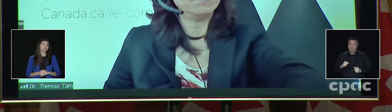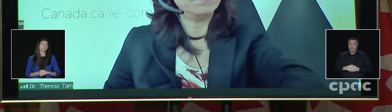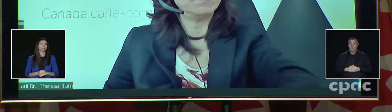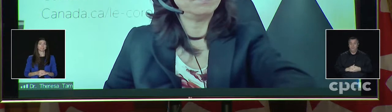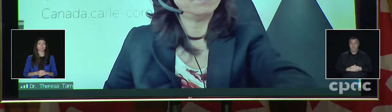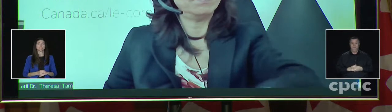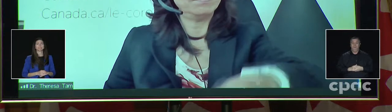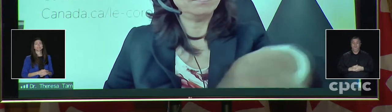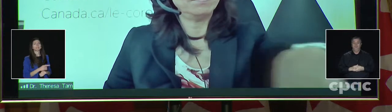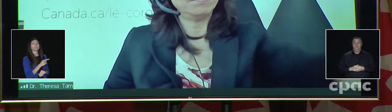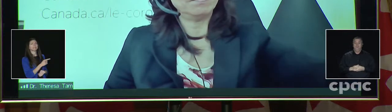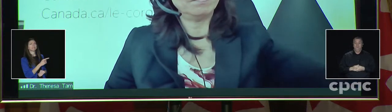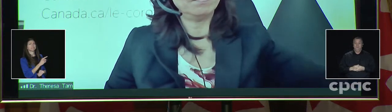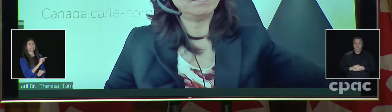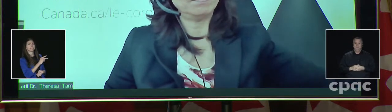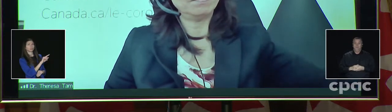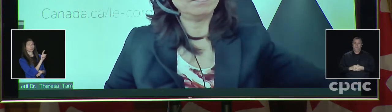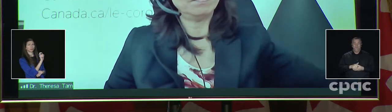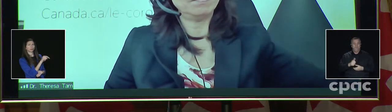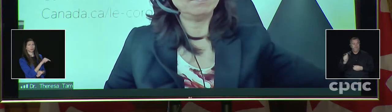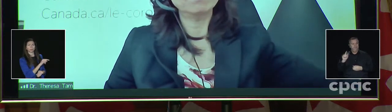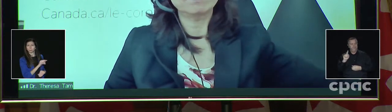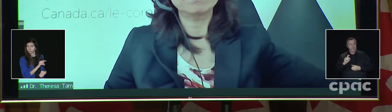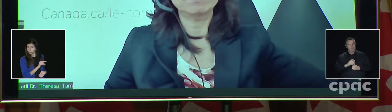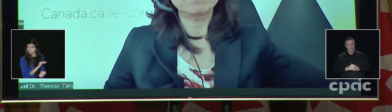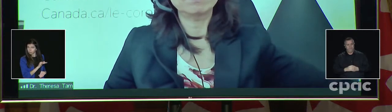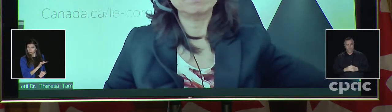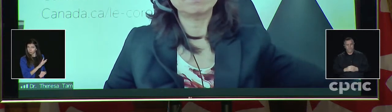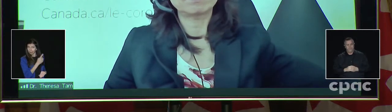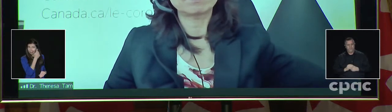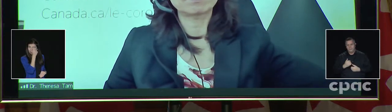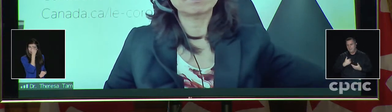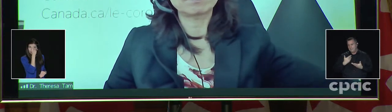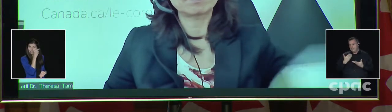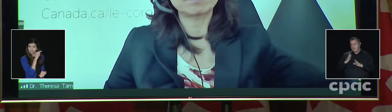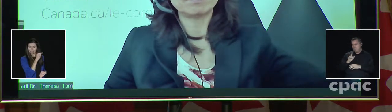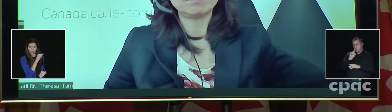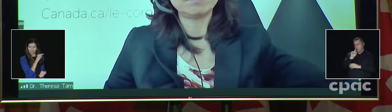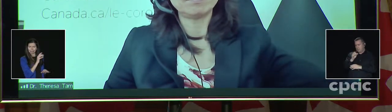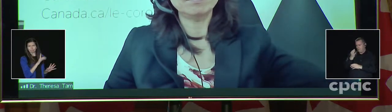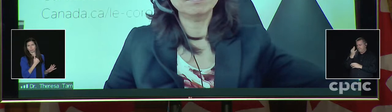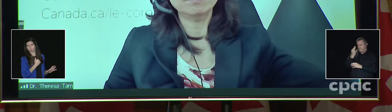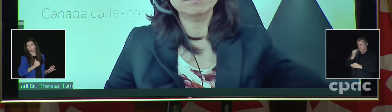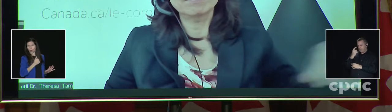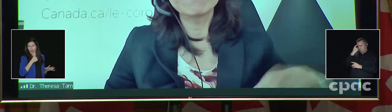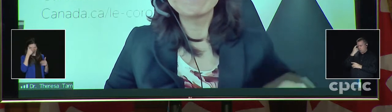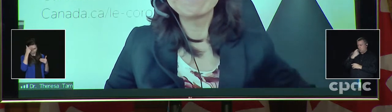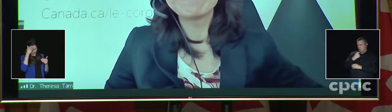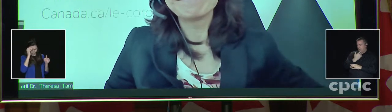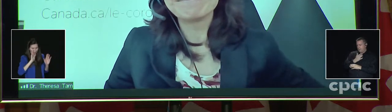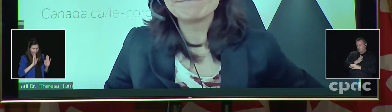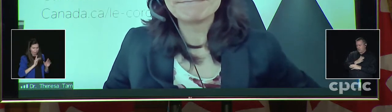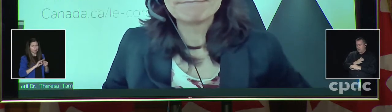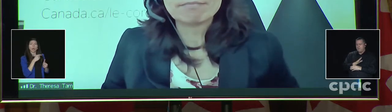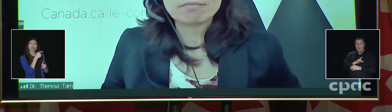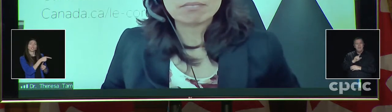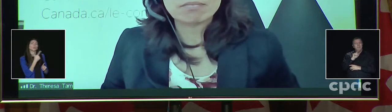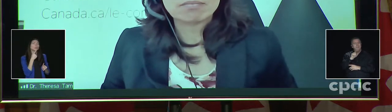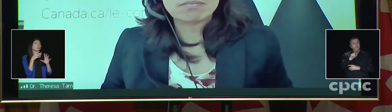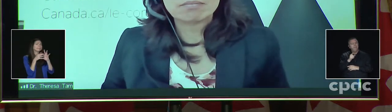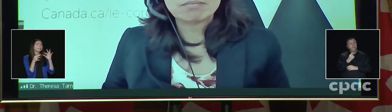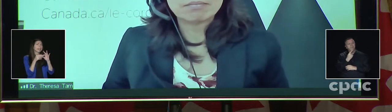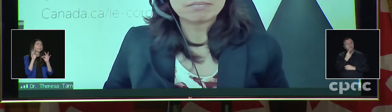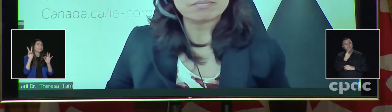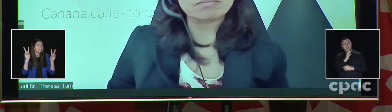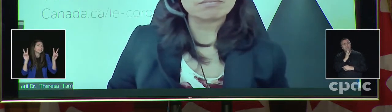And just quickly as a follow-up, I know you guys have been asked this a couple times, I think in French, sorry, it's a blurring in my mind here, but you say small gatherings over